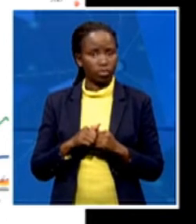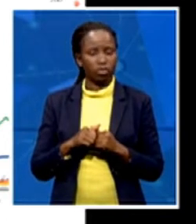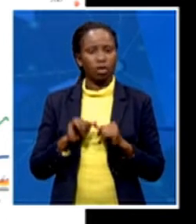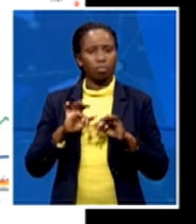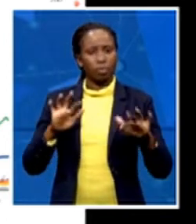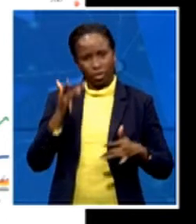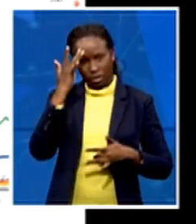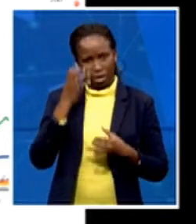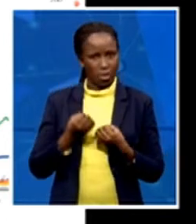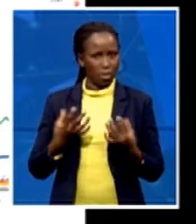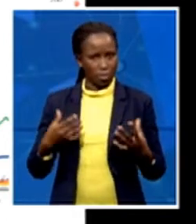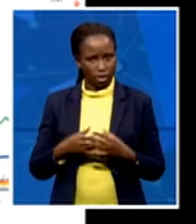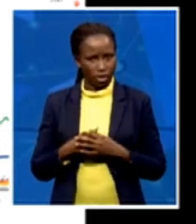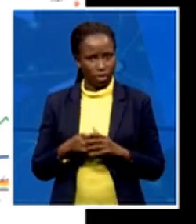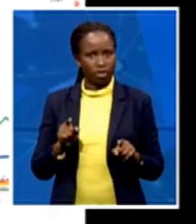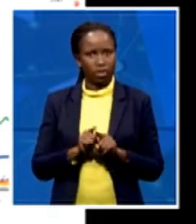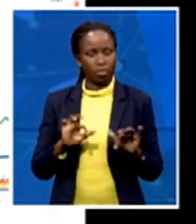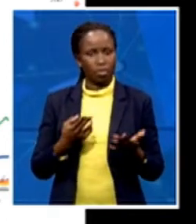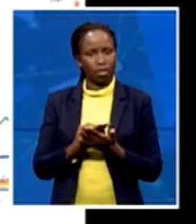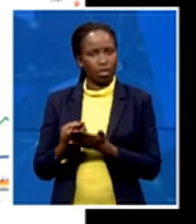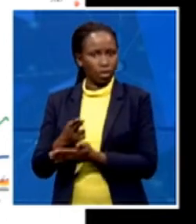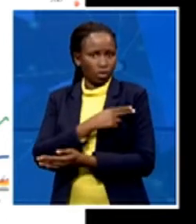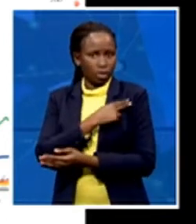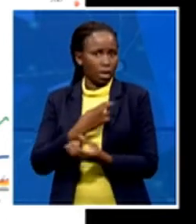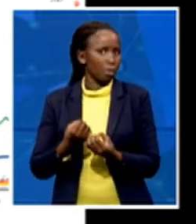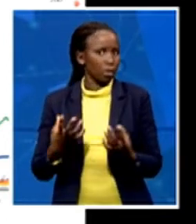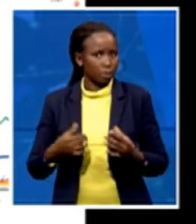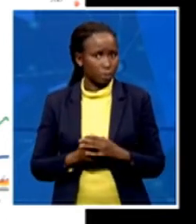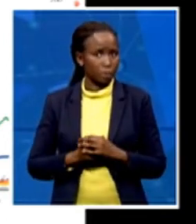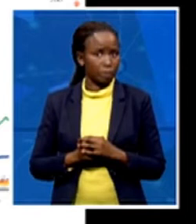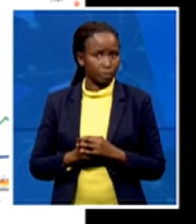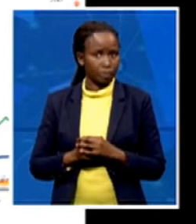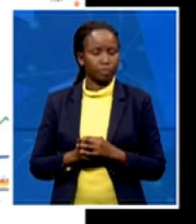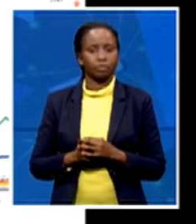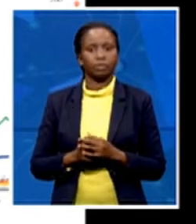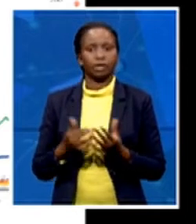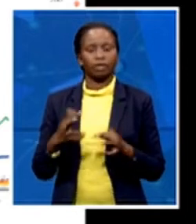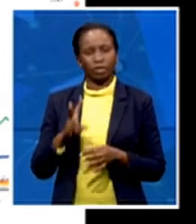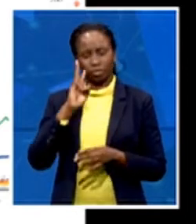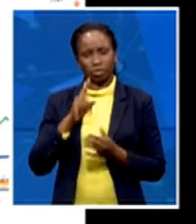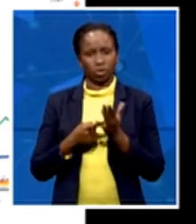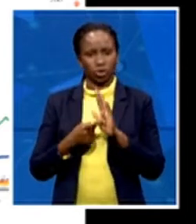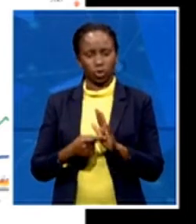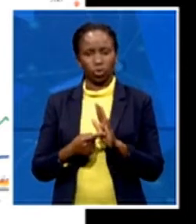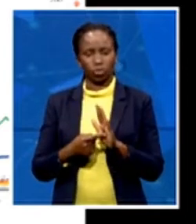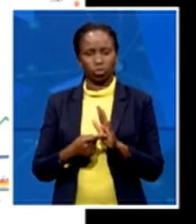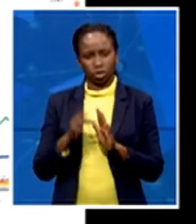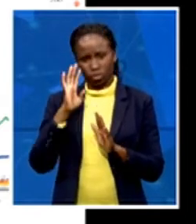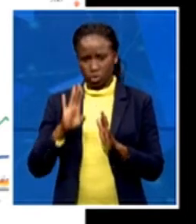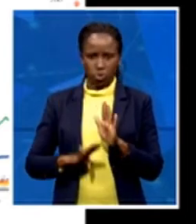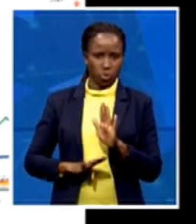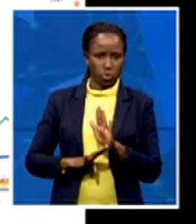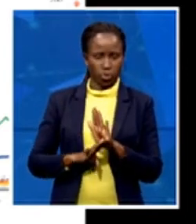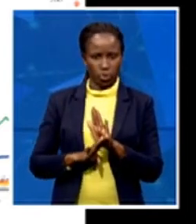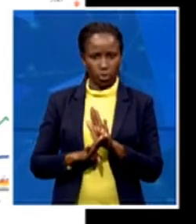markers, we have been showing a very clear trend. The grey bars are the number of cases.